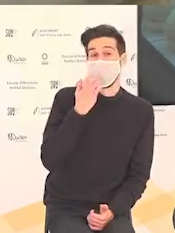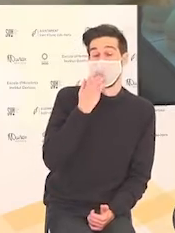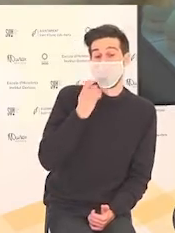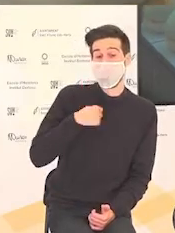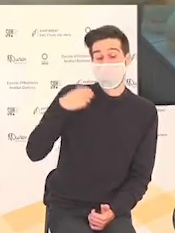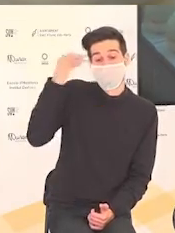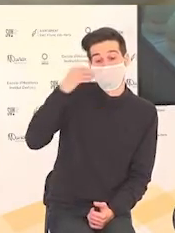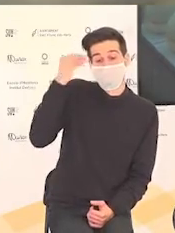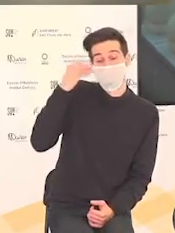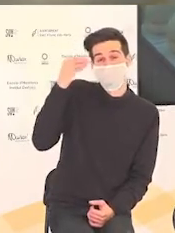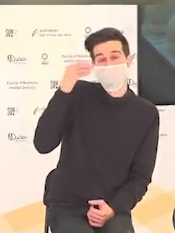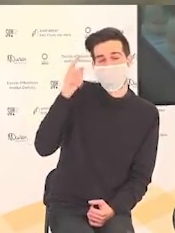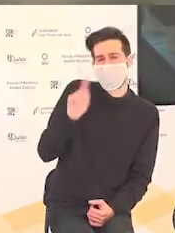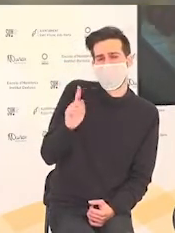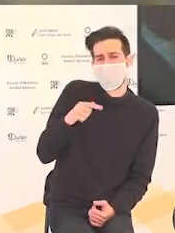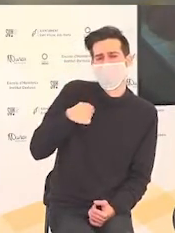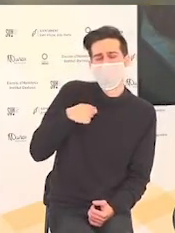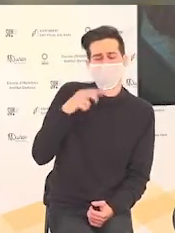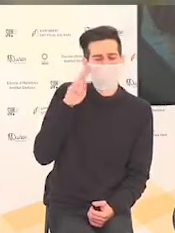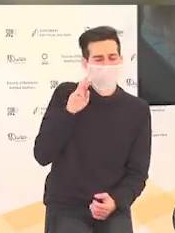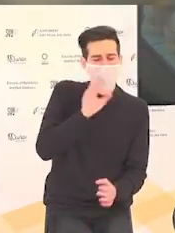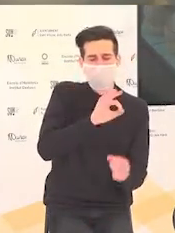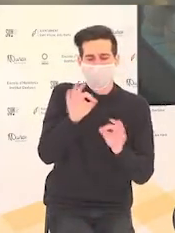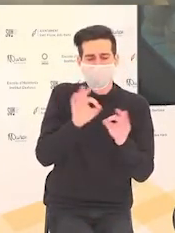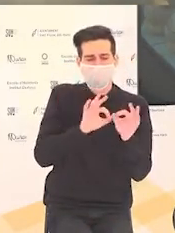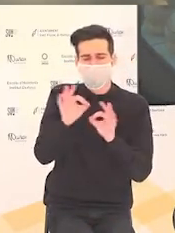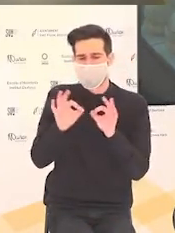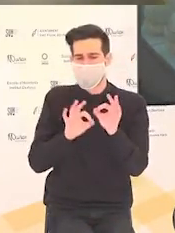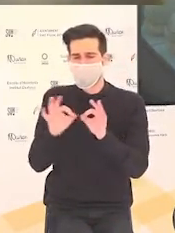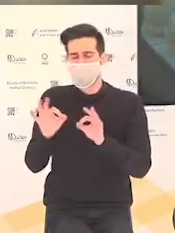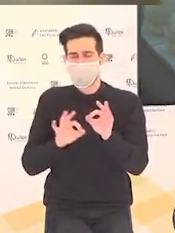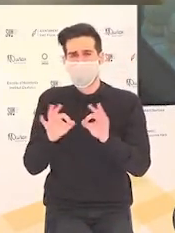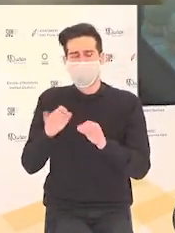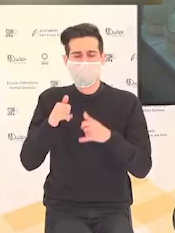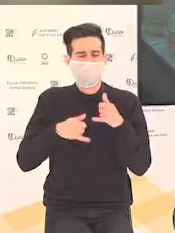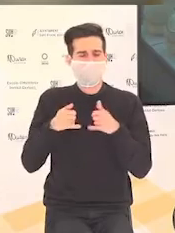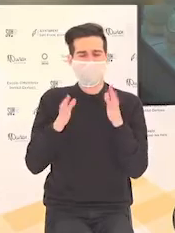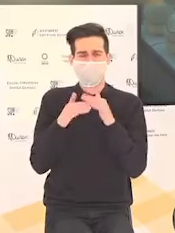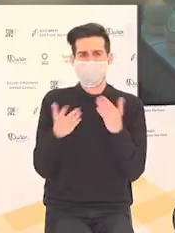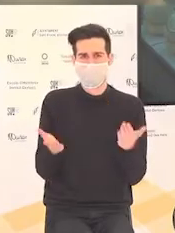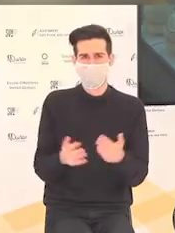voy colocándolos donde allí donde me caben bien.